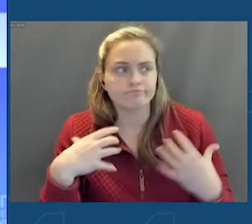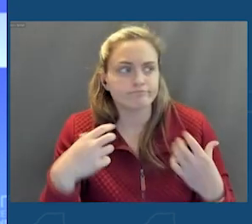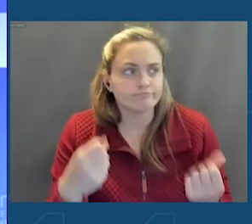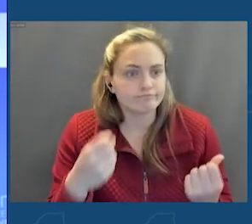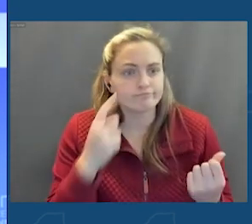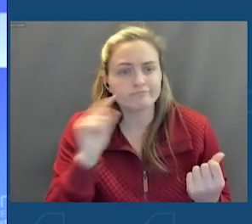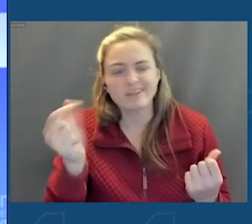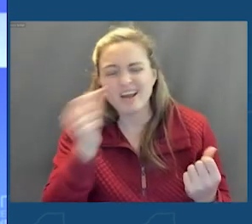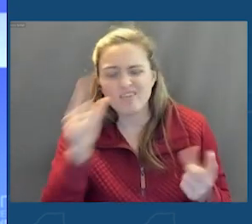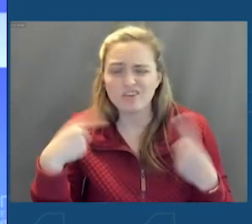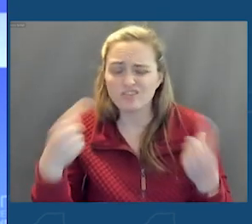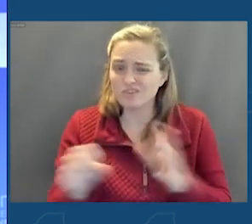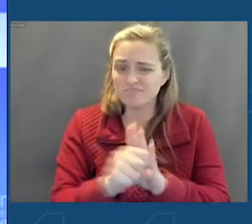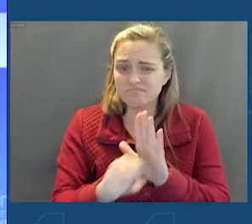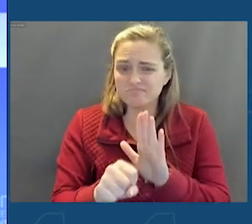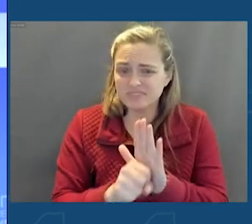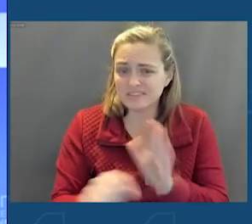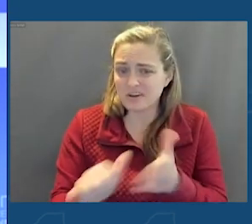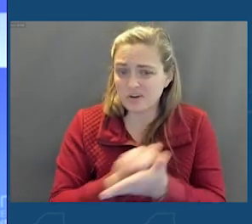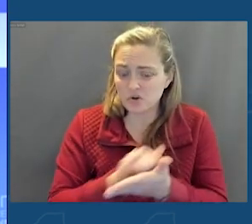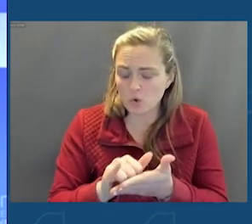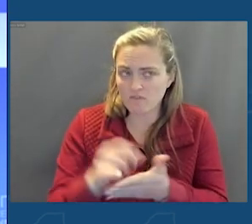of the state of New York for a year and a half.